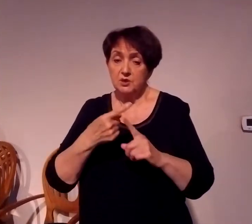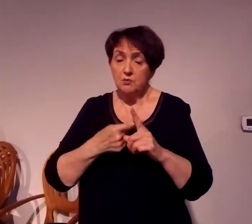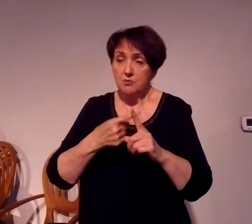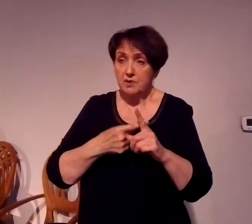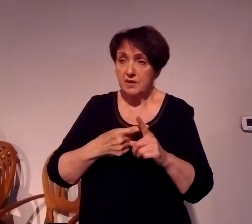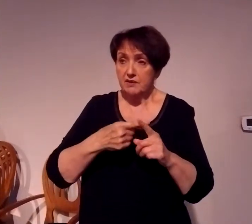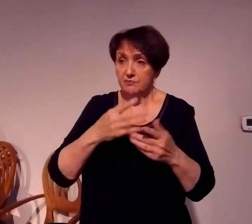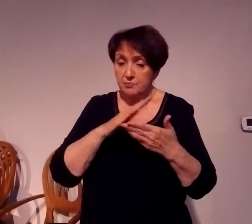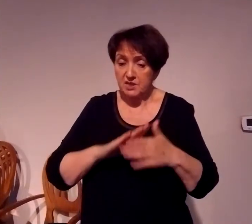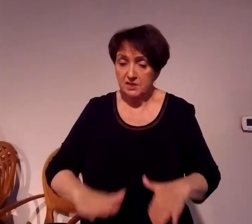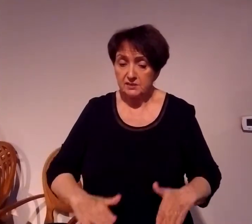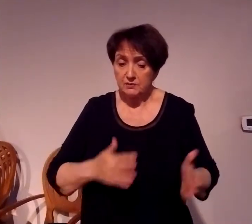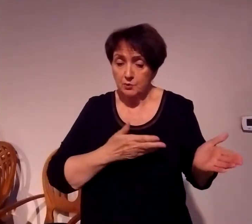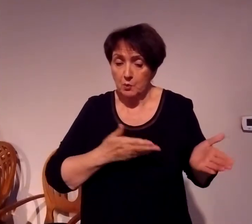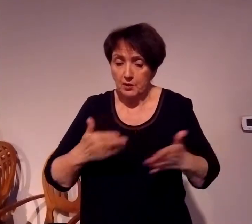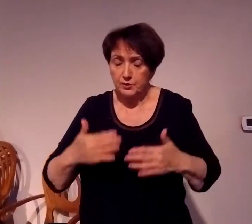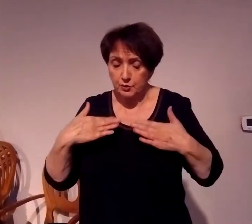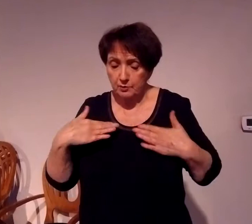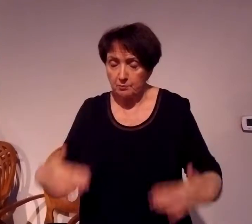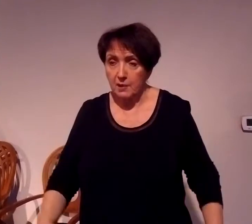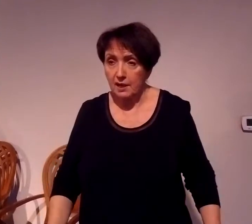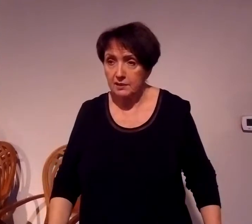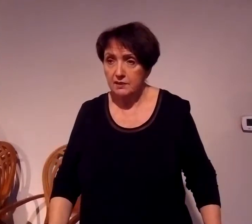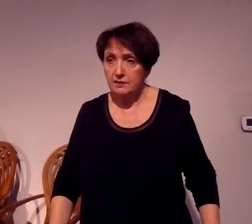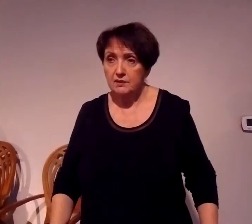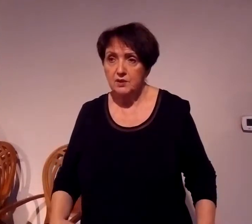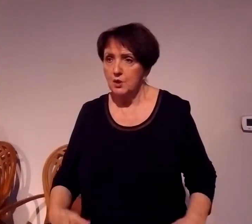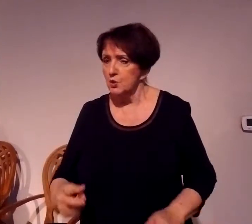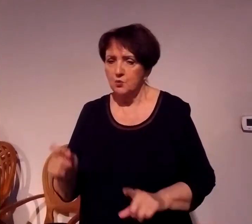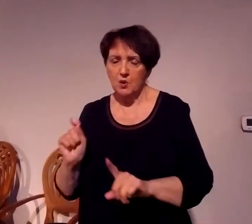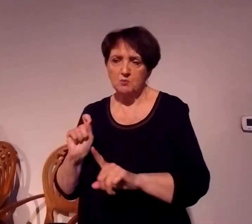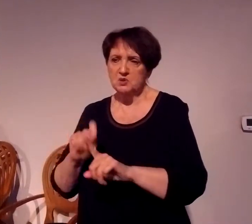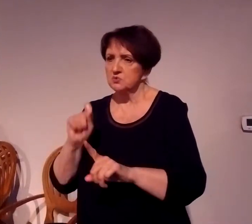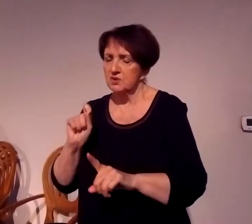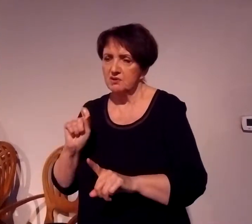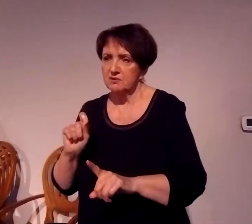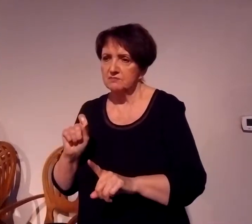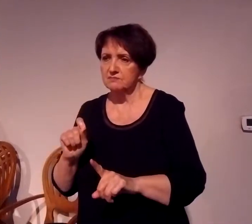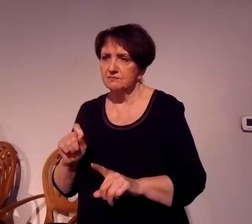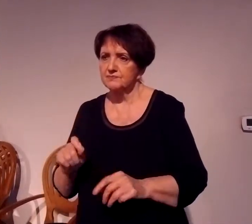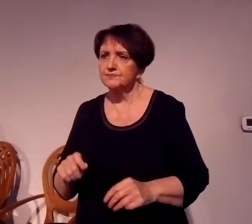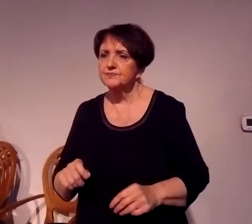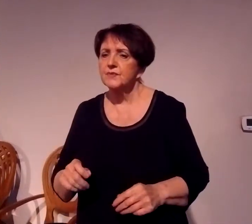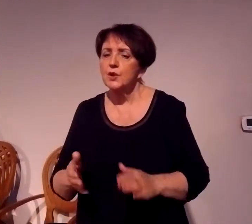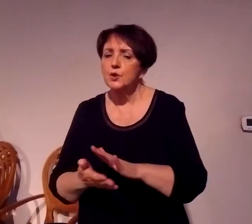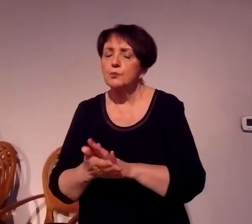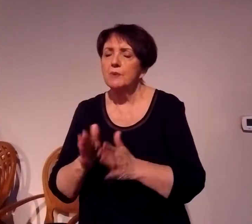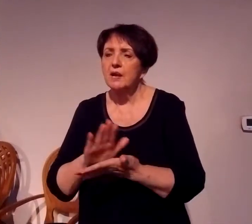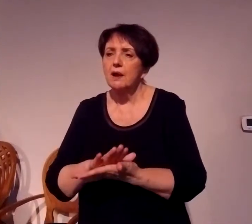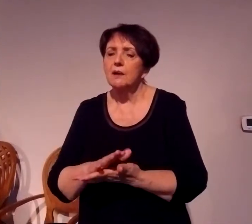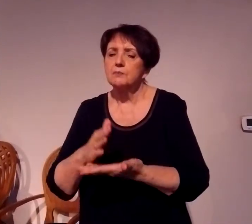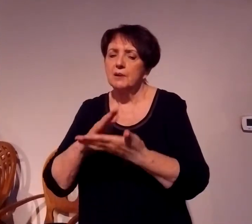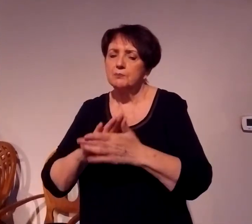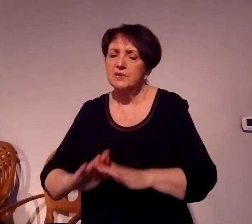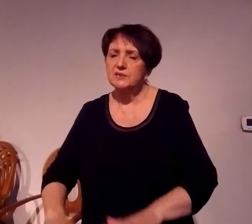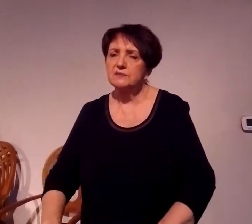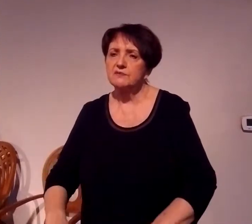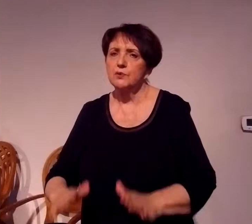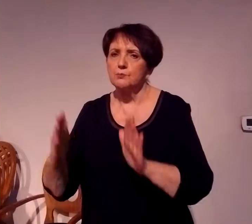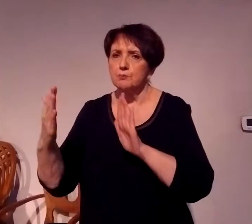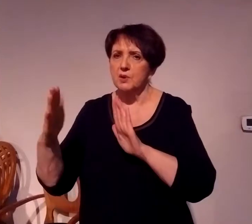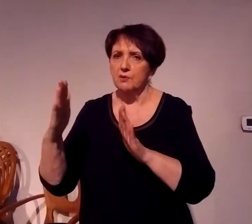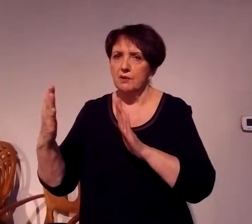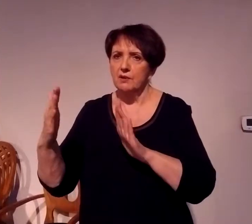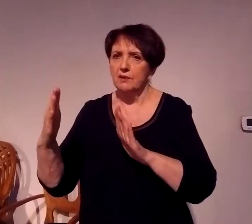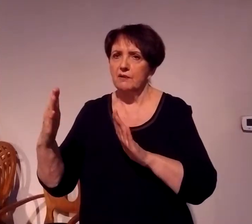body, you are not only less likely to be triggered in conflict situations, you become a peaceful mirror